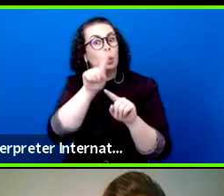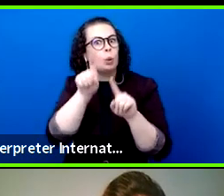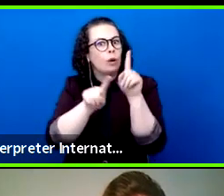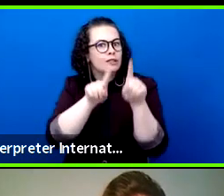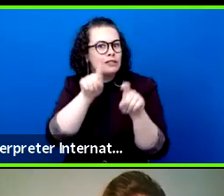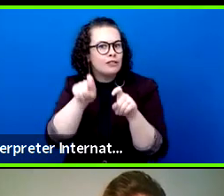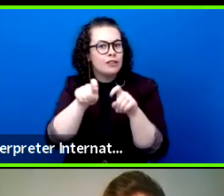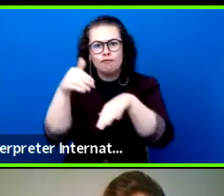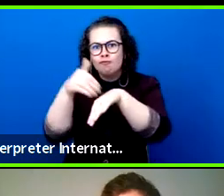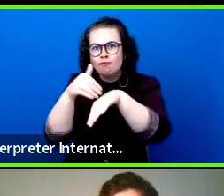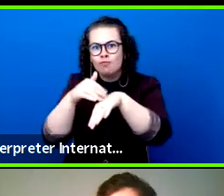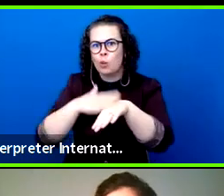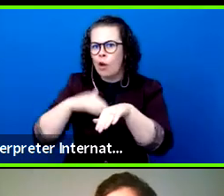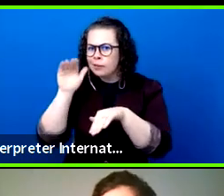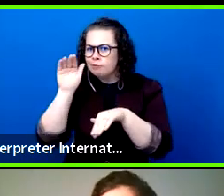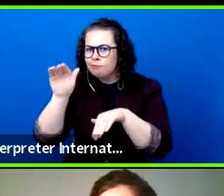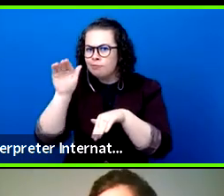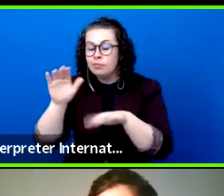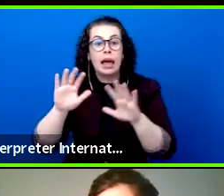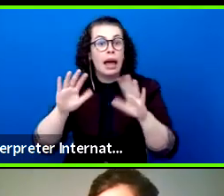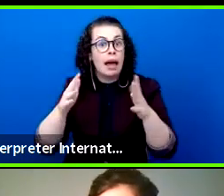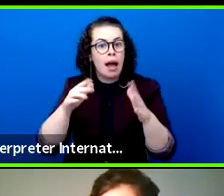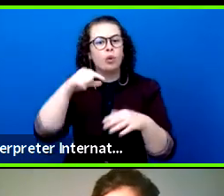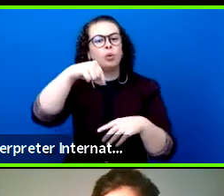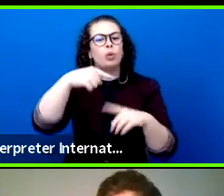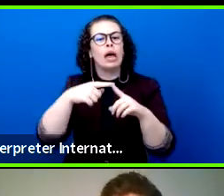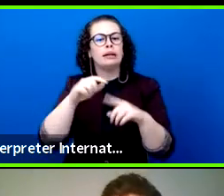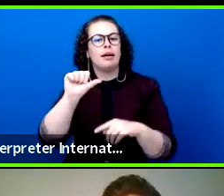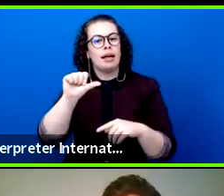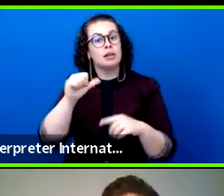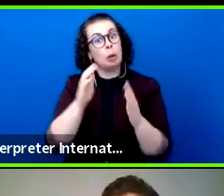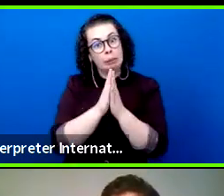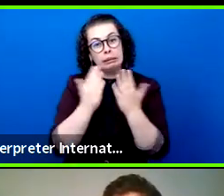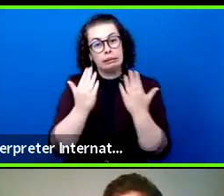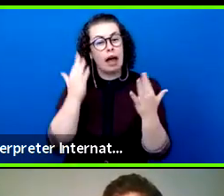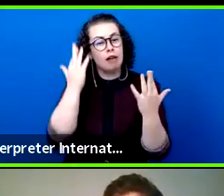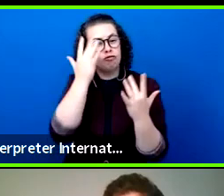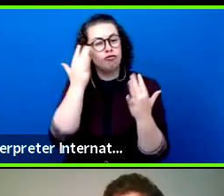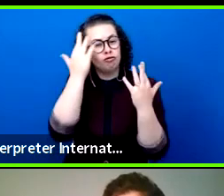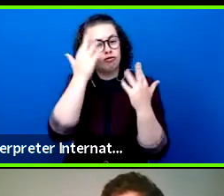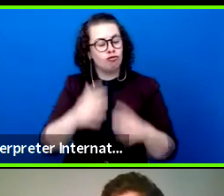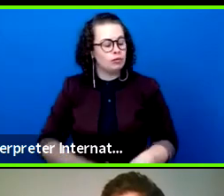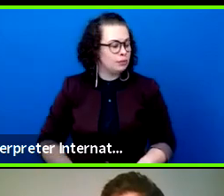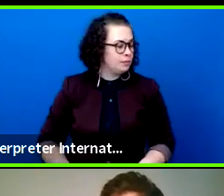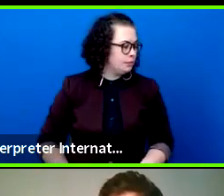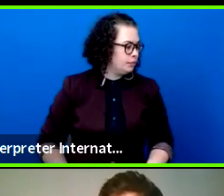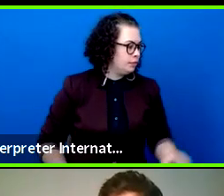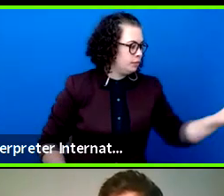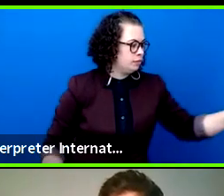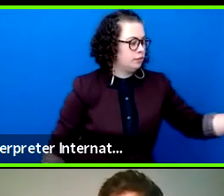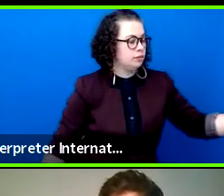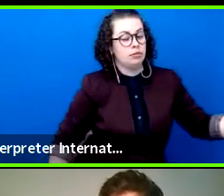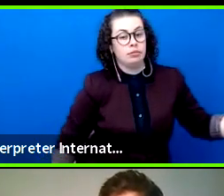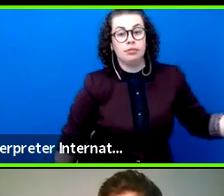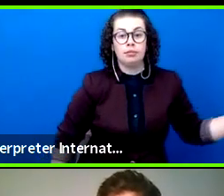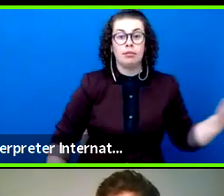here, and you can do so in the Q&A. So you can already start thinking. But last but not least, I give the word to Julia